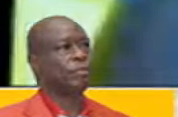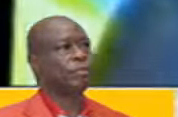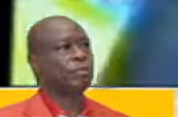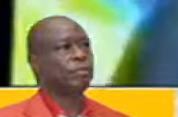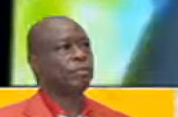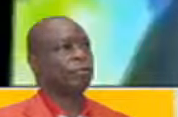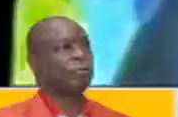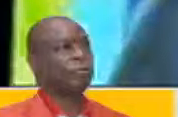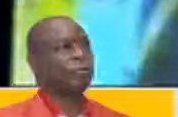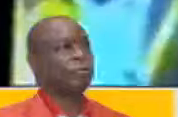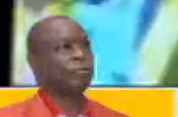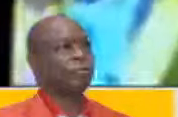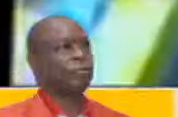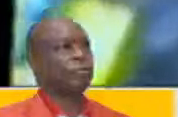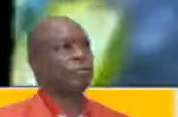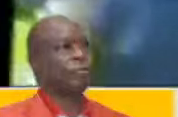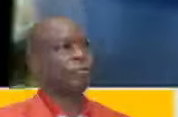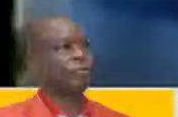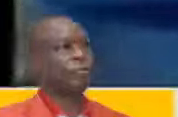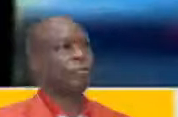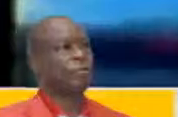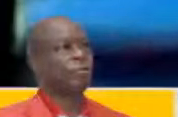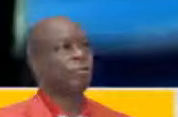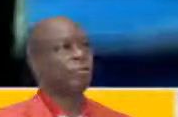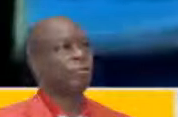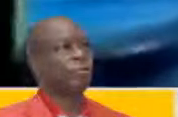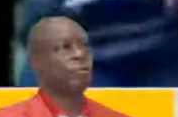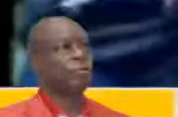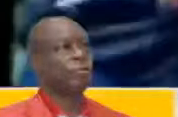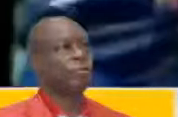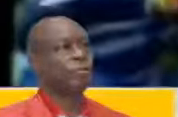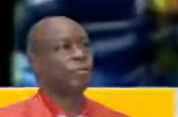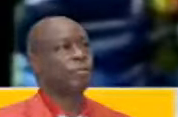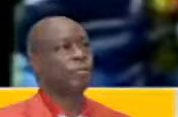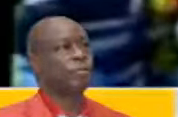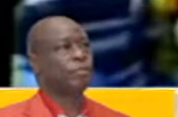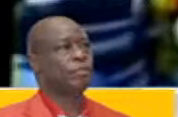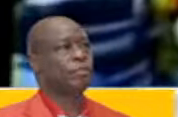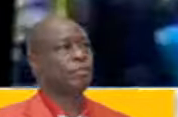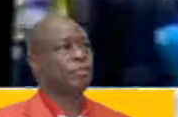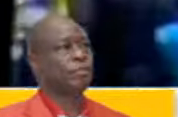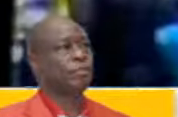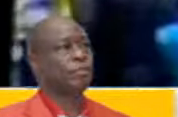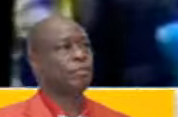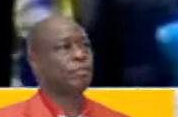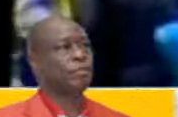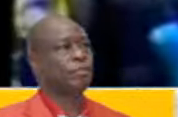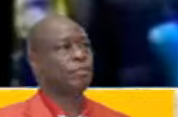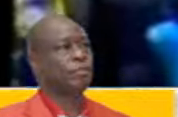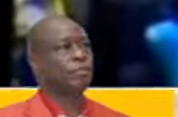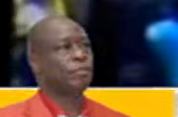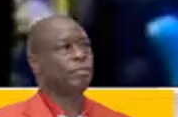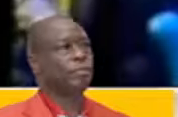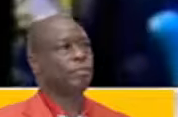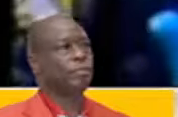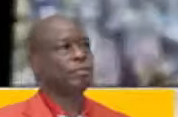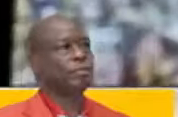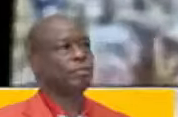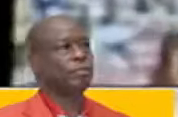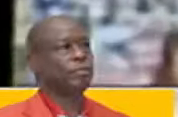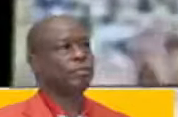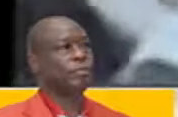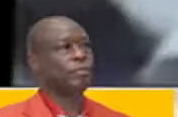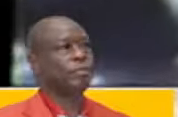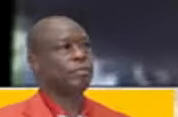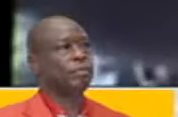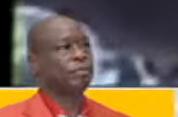Two years ago, downtown Nairobi, in the thick of the campaign trail, and fast forward to this on Friday.